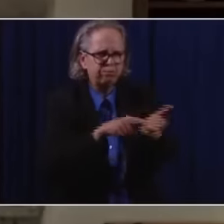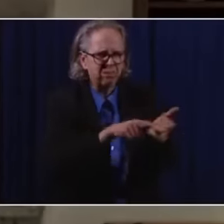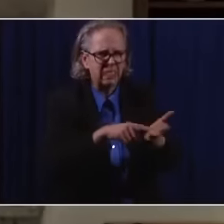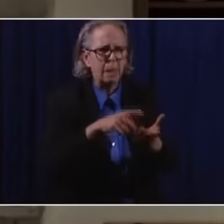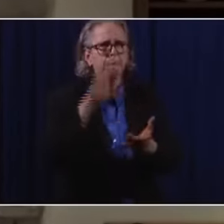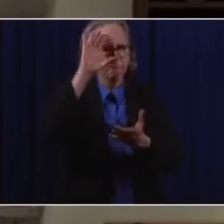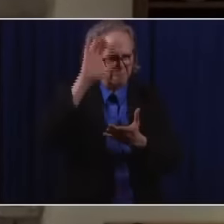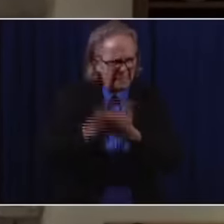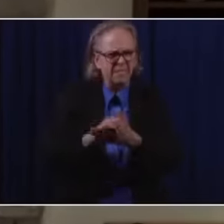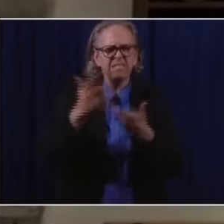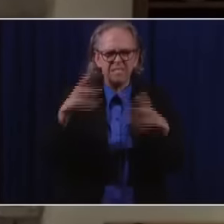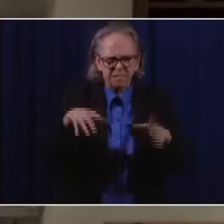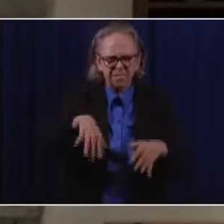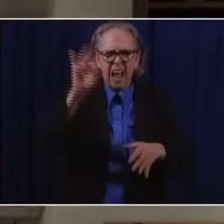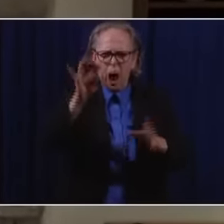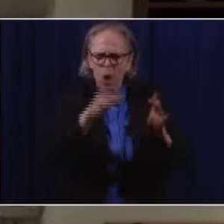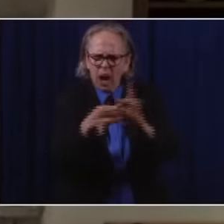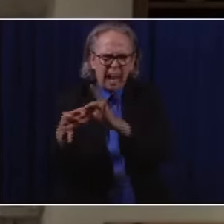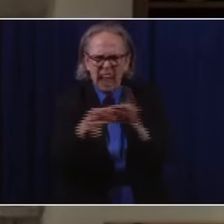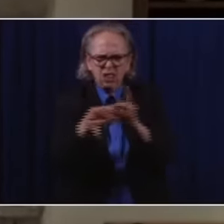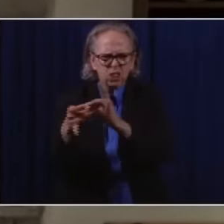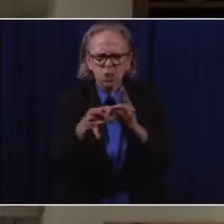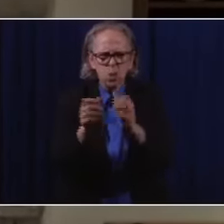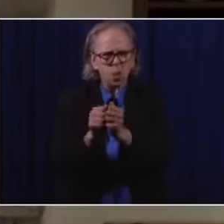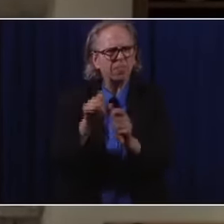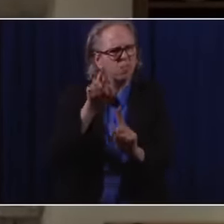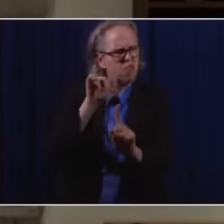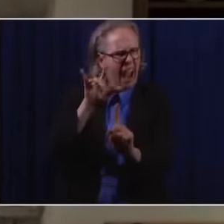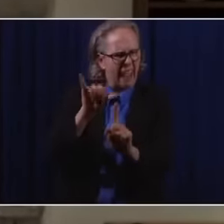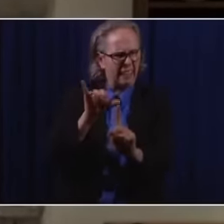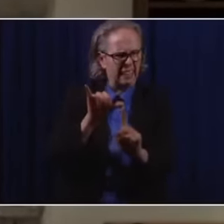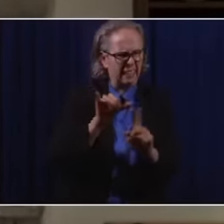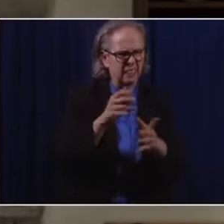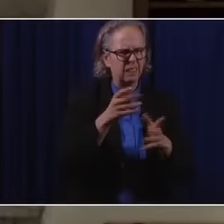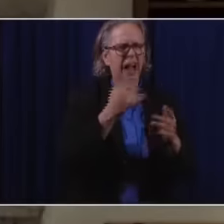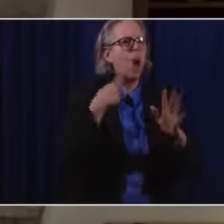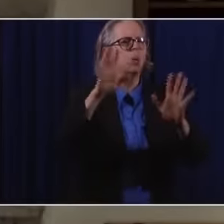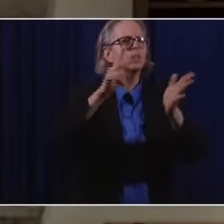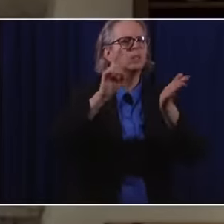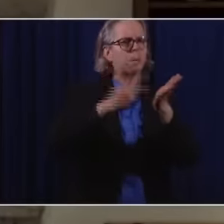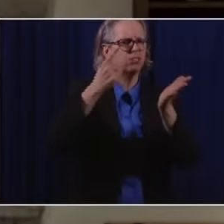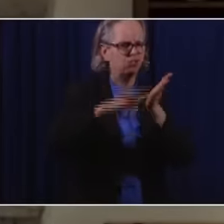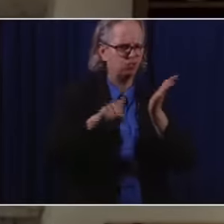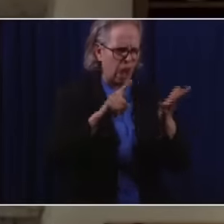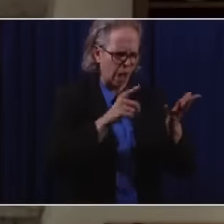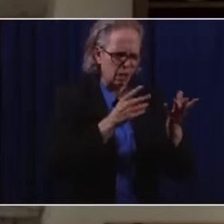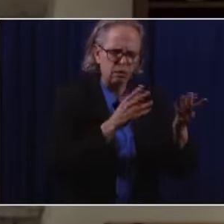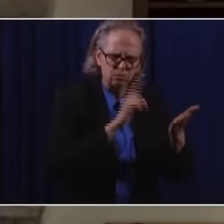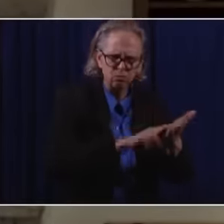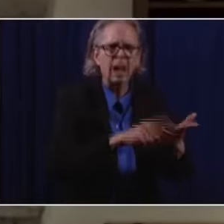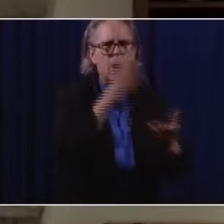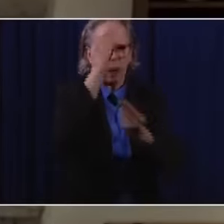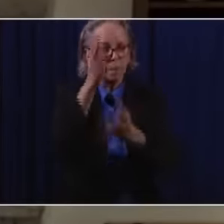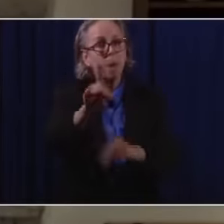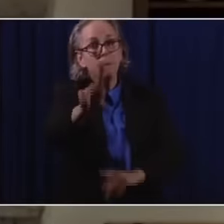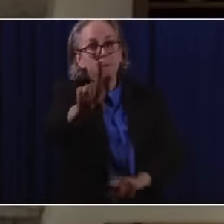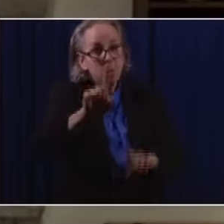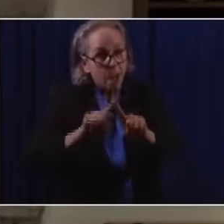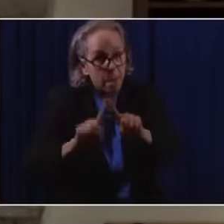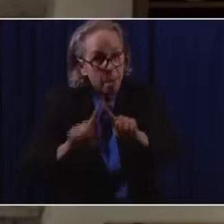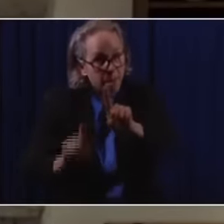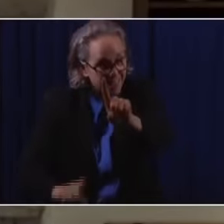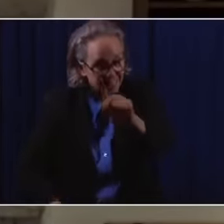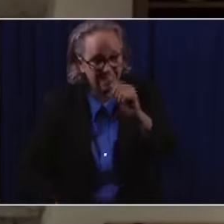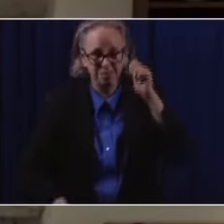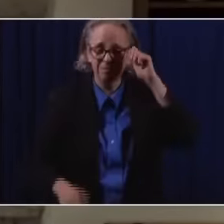you about that. Look, anytime you get a group of people coming together in large numbers,